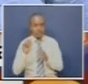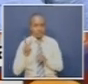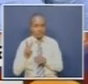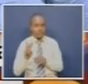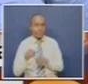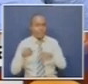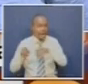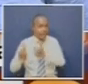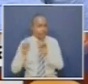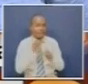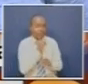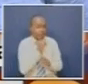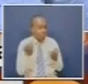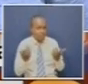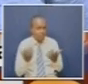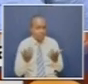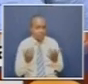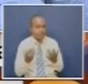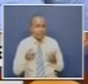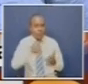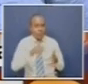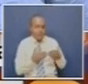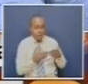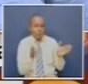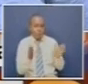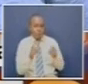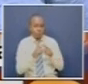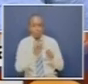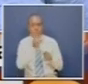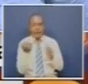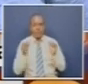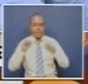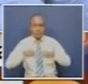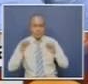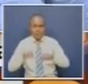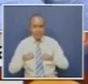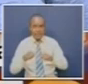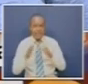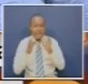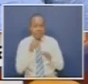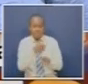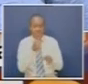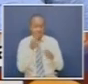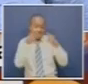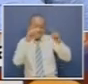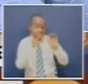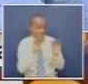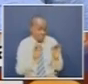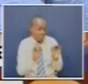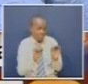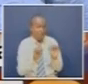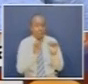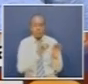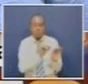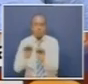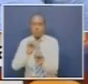saying himself that we are open to other possibilities. If this doesn't work, we can still try